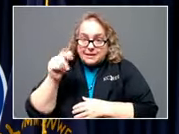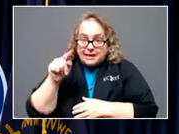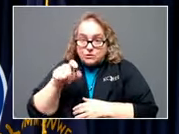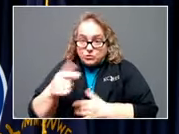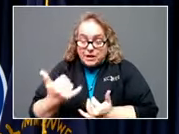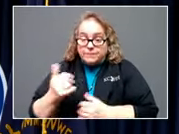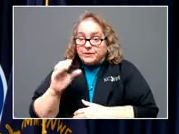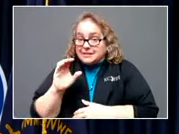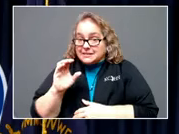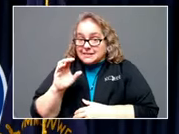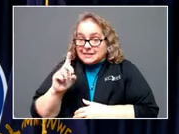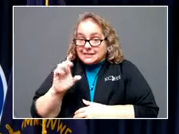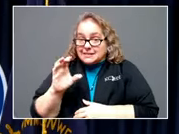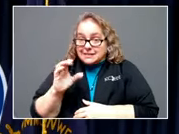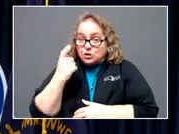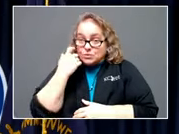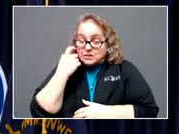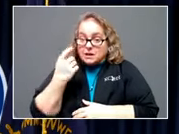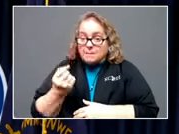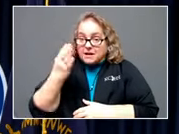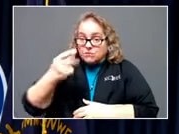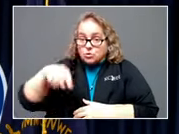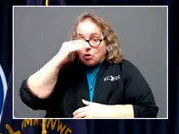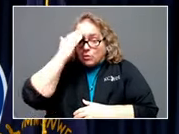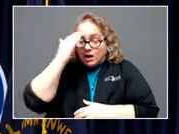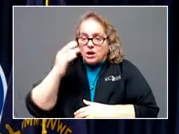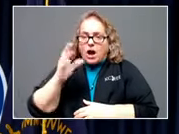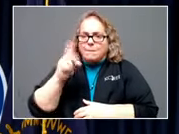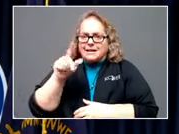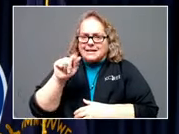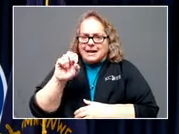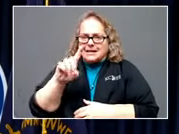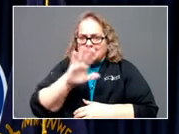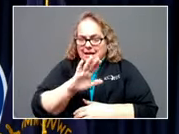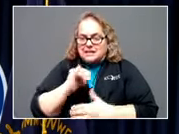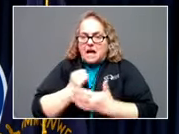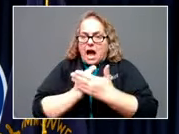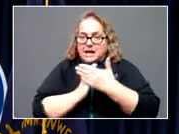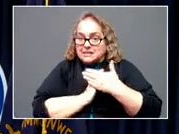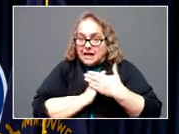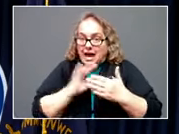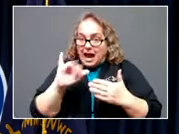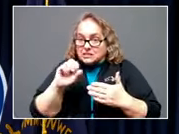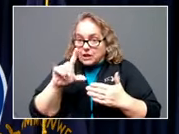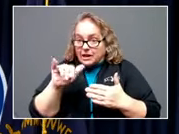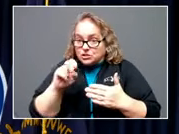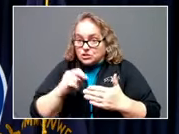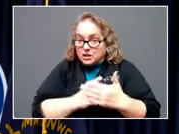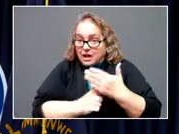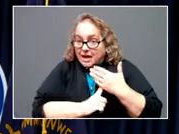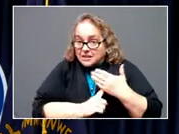as many of you are probably aware, updated its isolation and quarantine guidance. Now, I'm sympathetic to the CDC